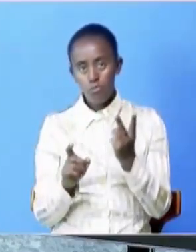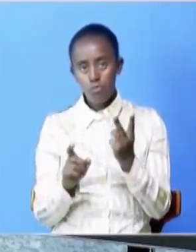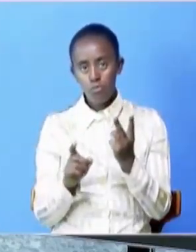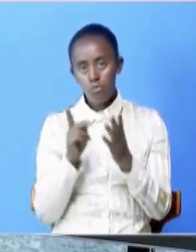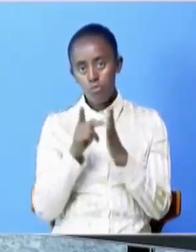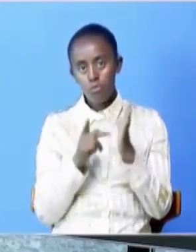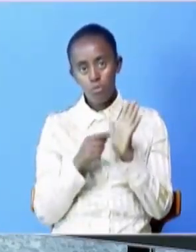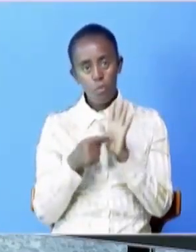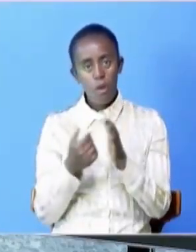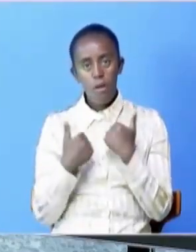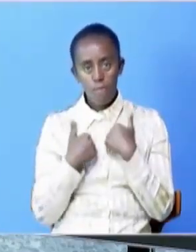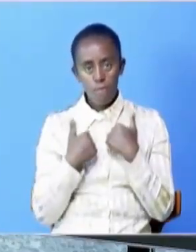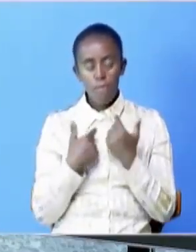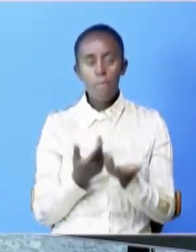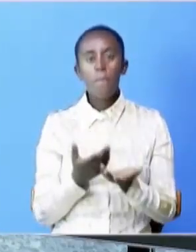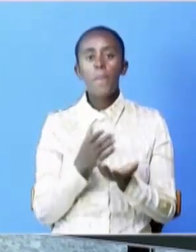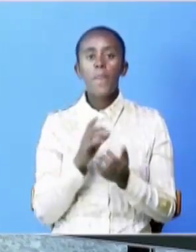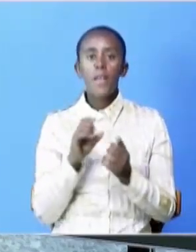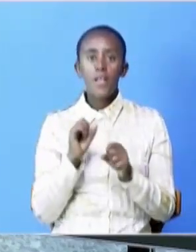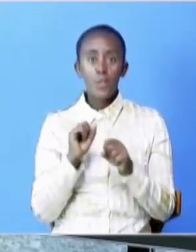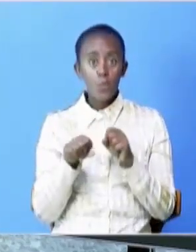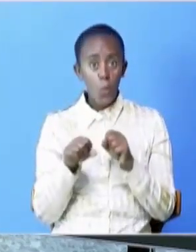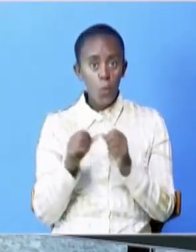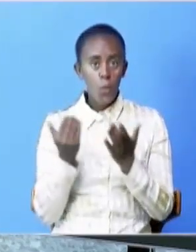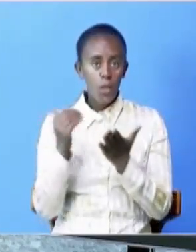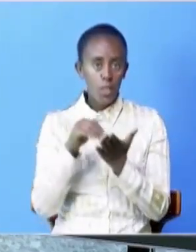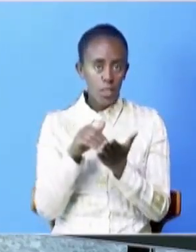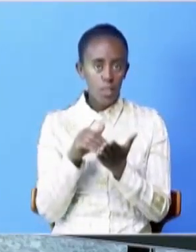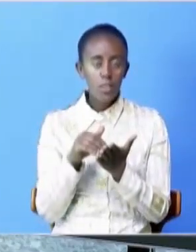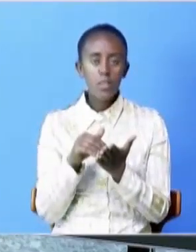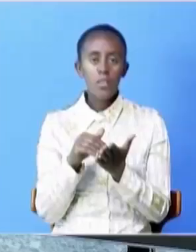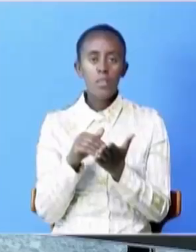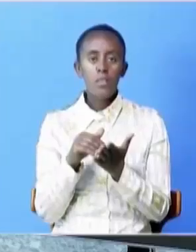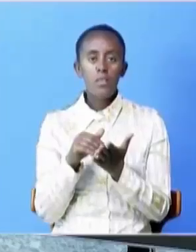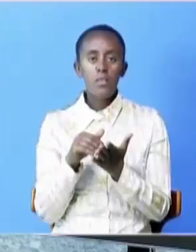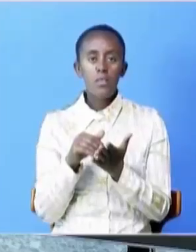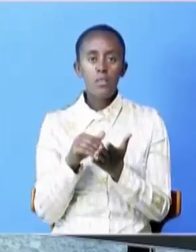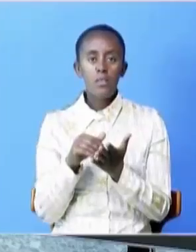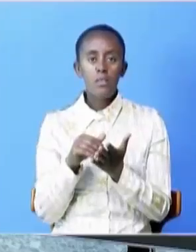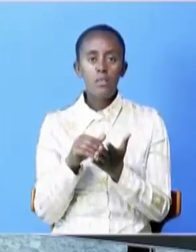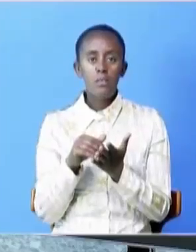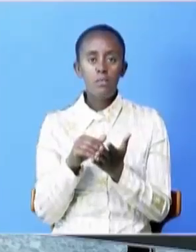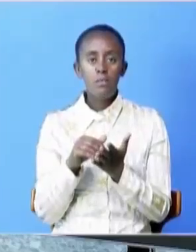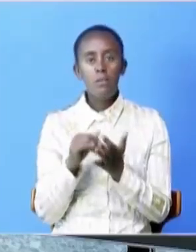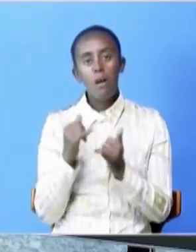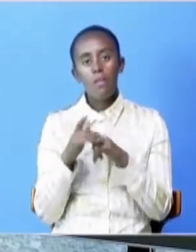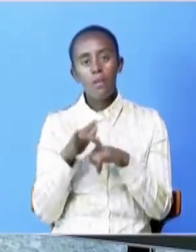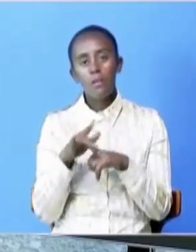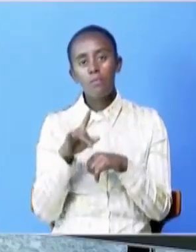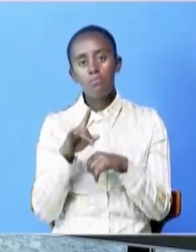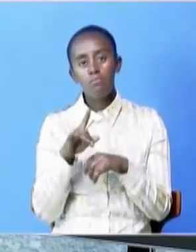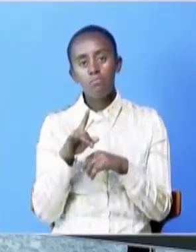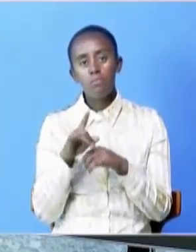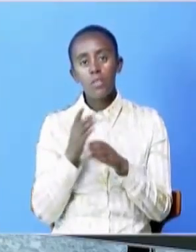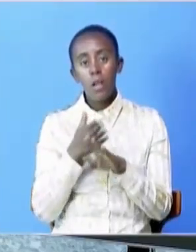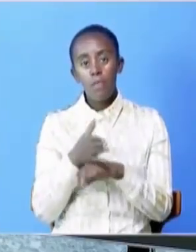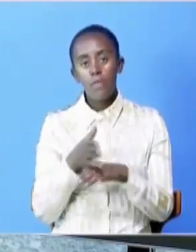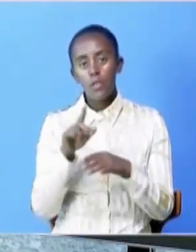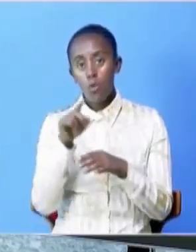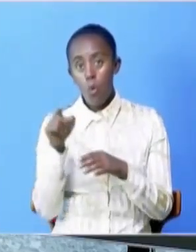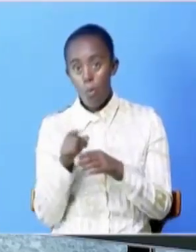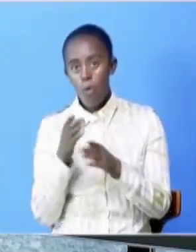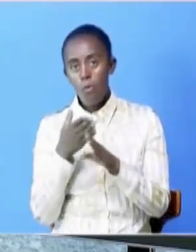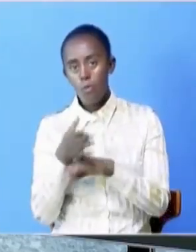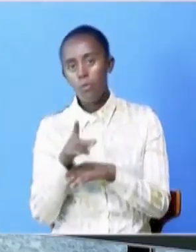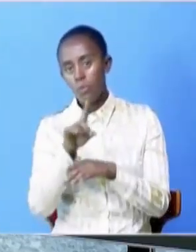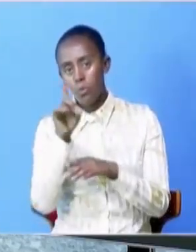a question mark. So again, we have asked our question at the end. That means after the comma, we